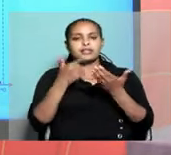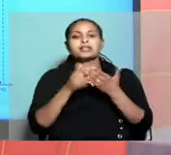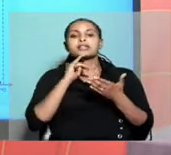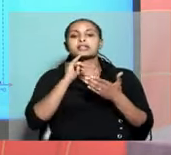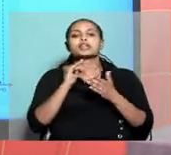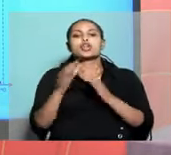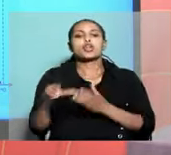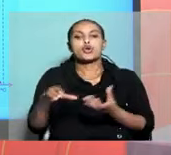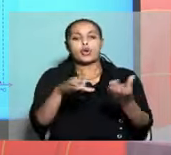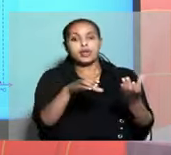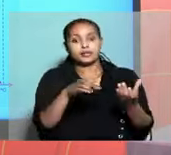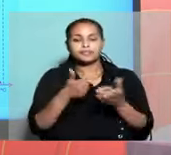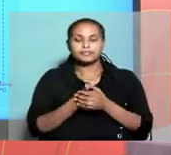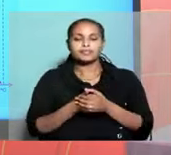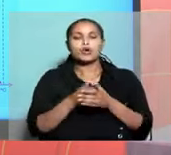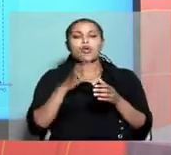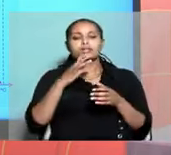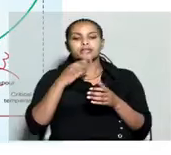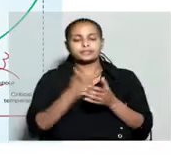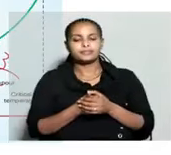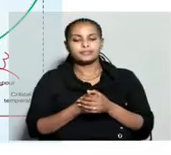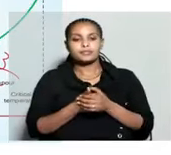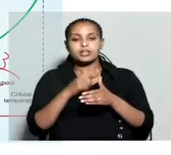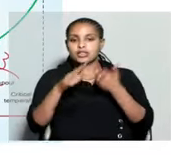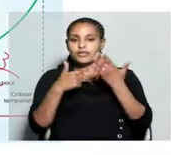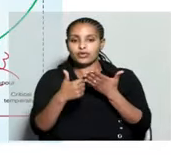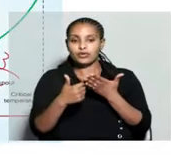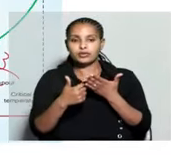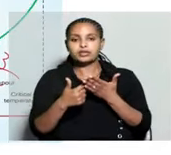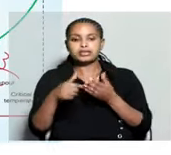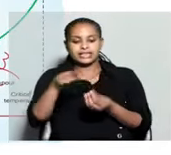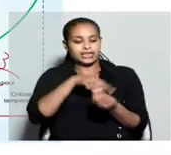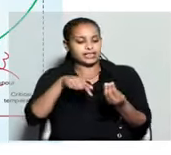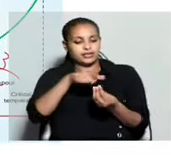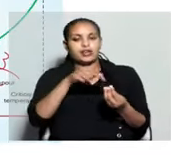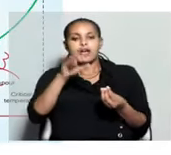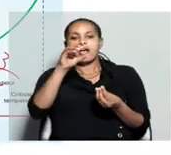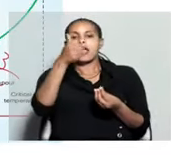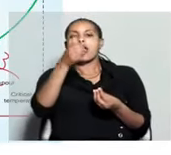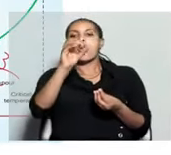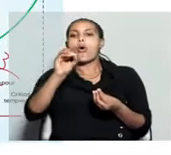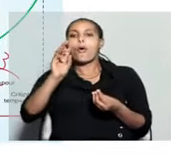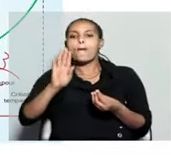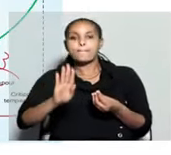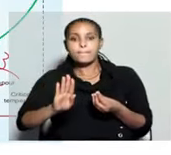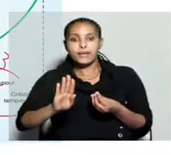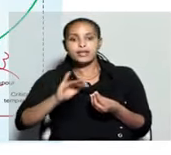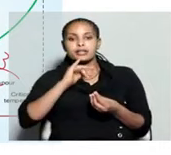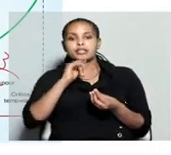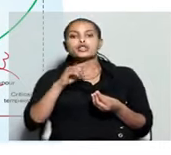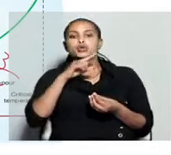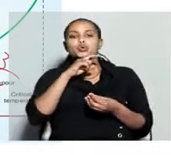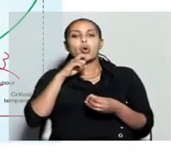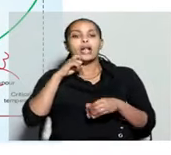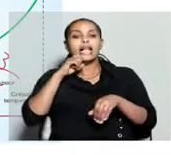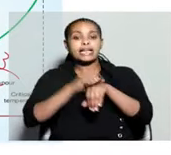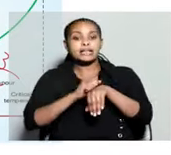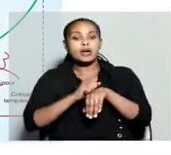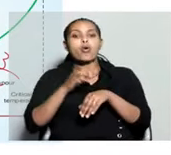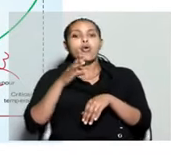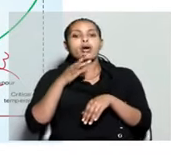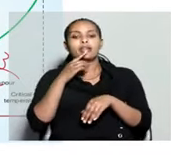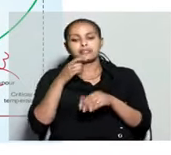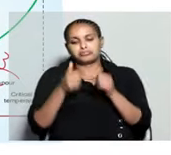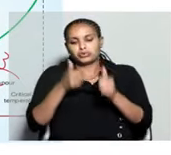This is liquid water. Therefore, the region A or B is solid water, which